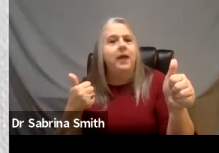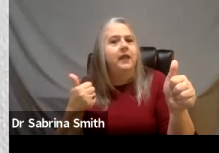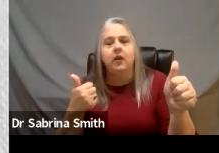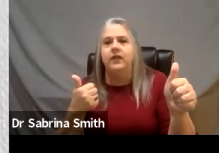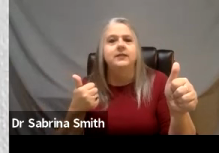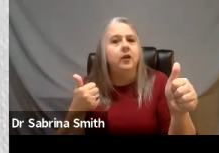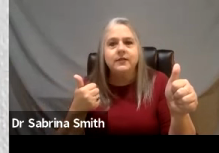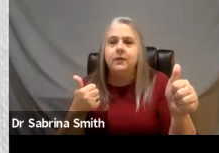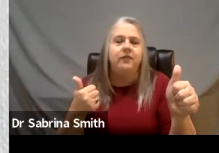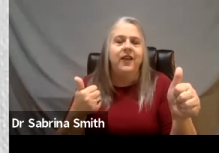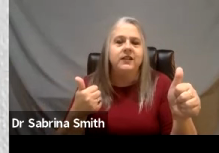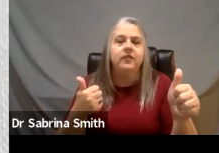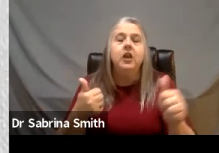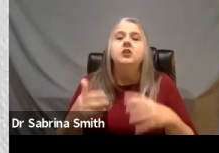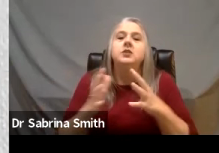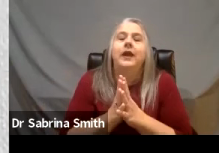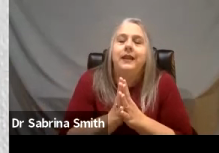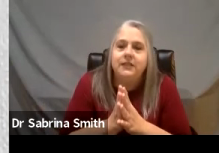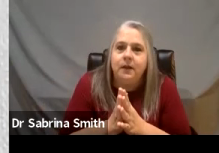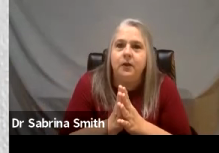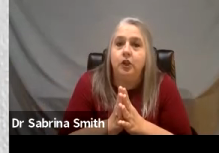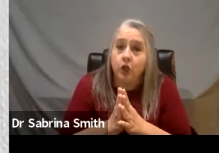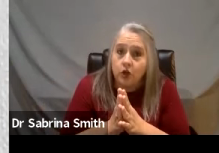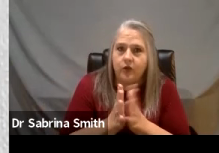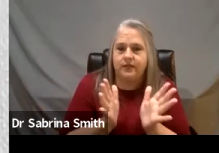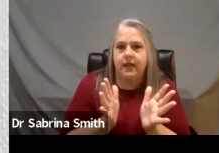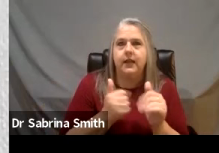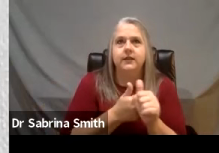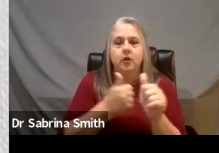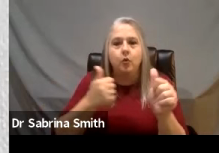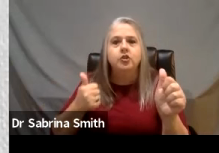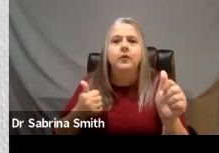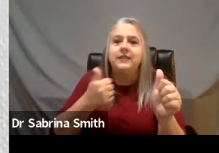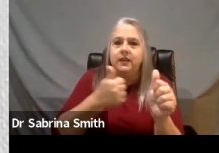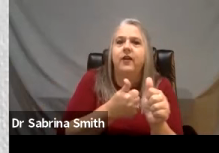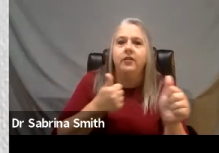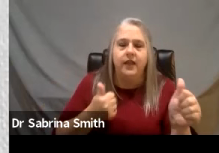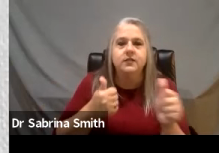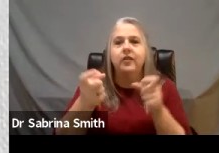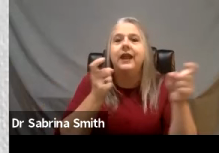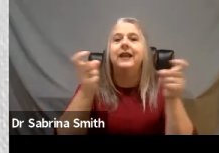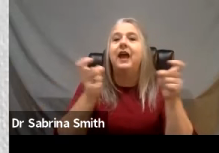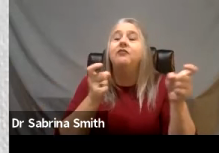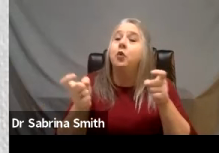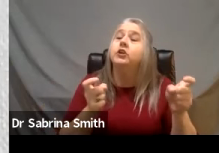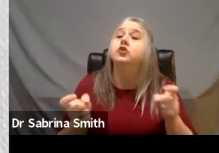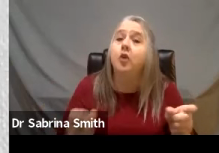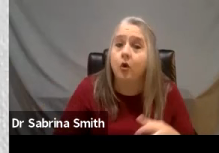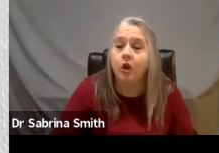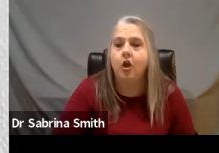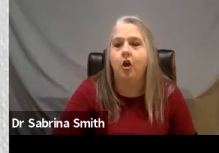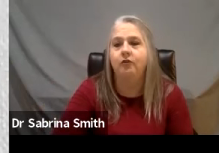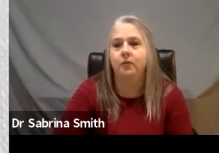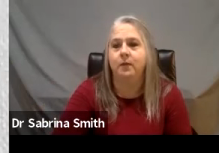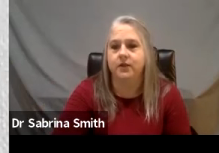sitting back here. That's not always going to be effective. So I need to be able to learn those techniques in order to identify things so that I can have more